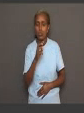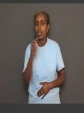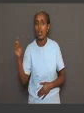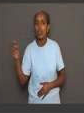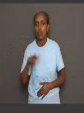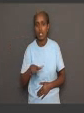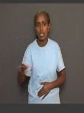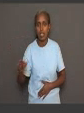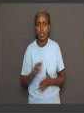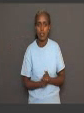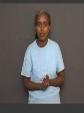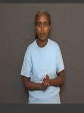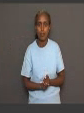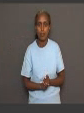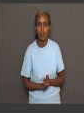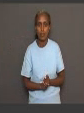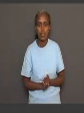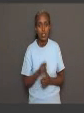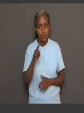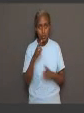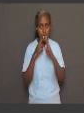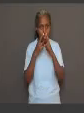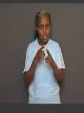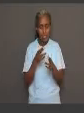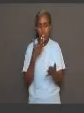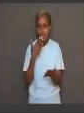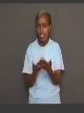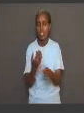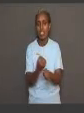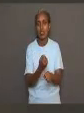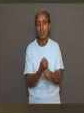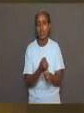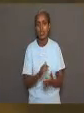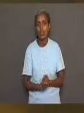line. If this was your answer, great work.